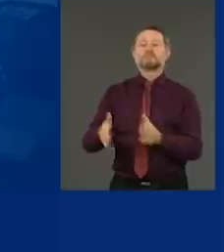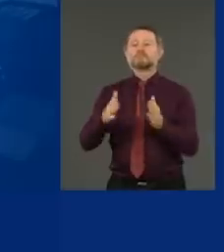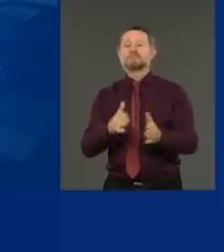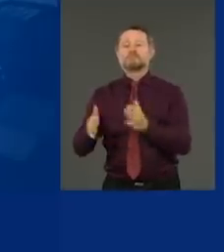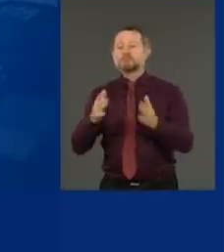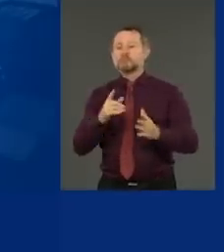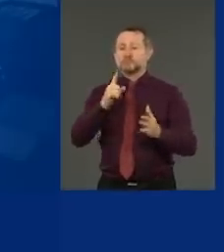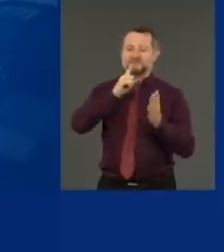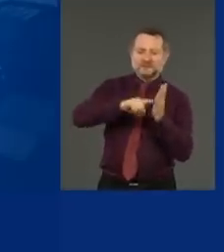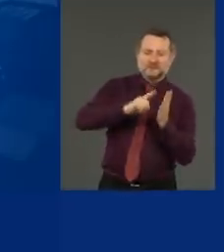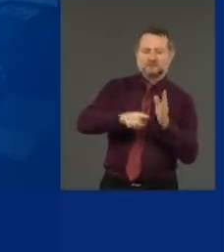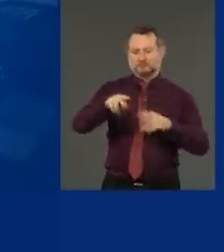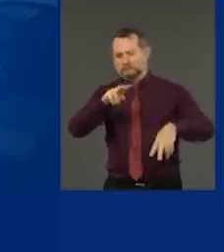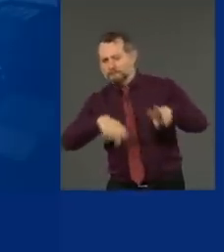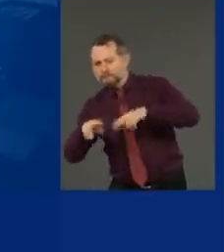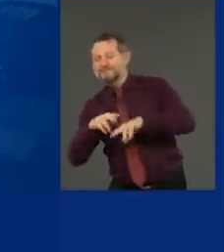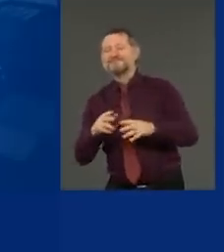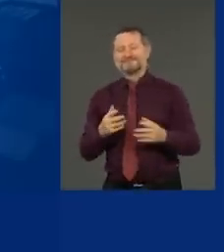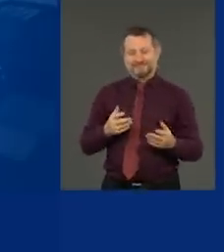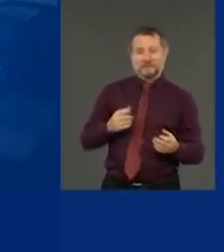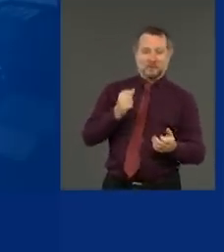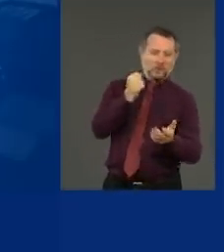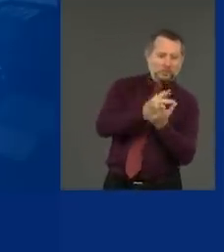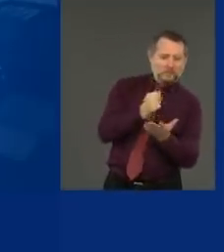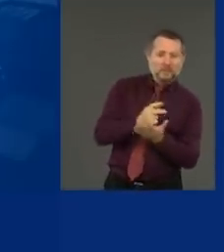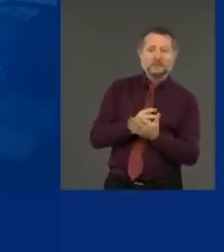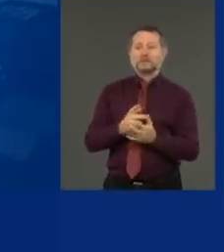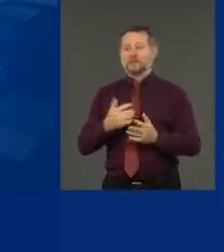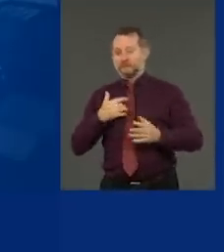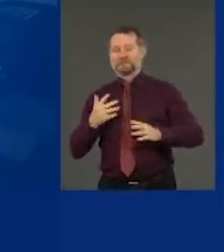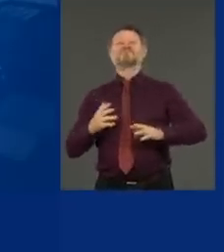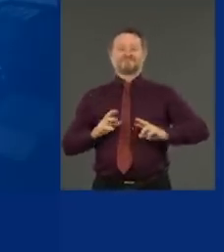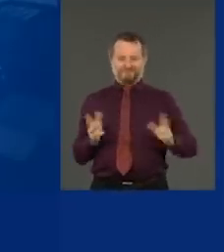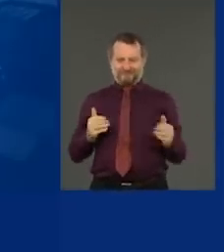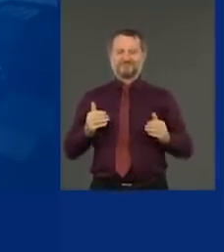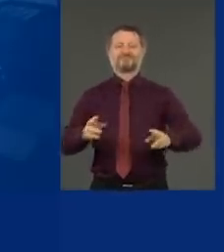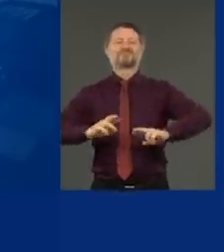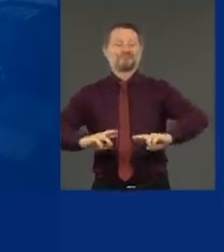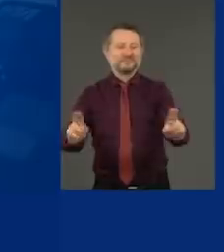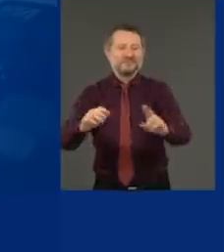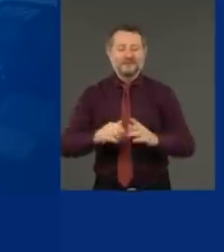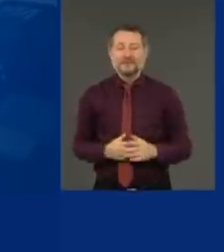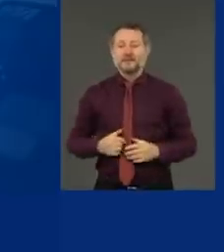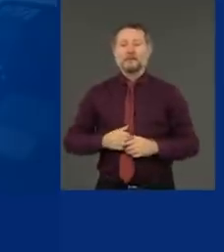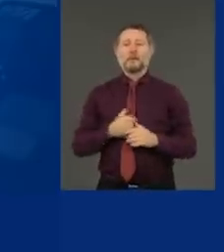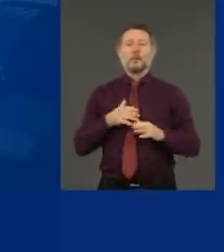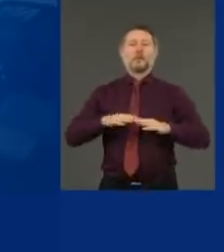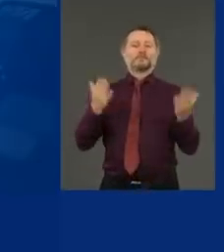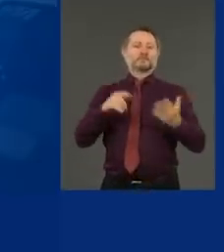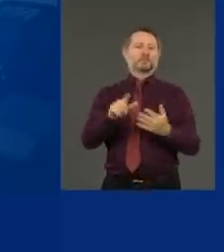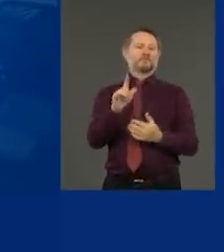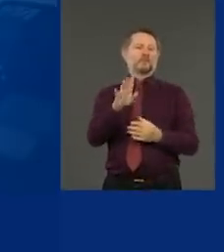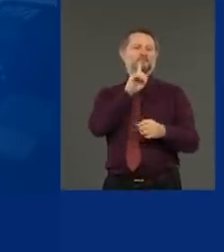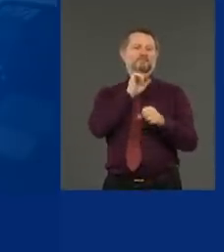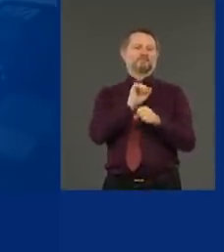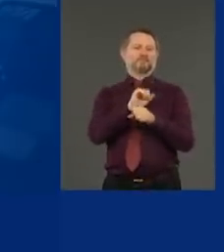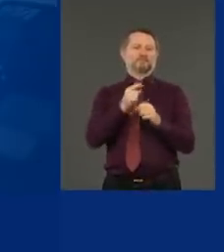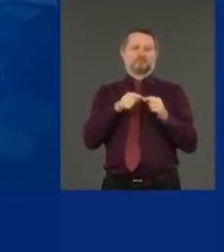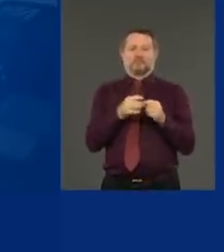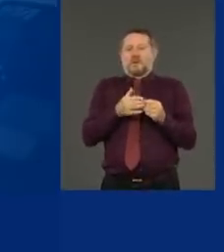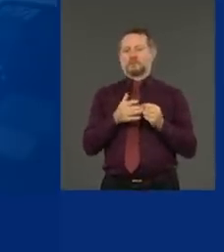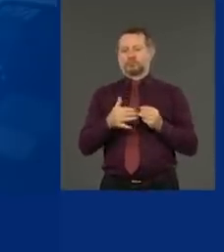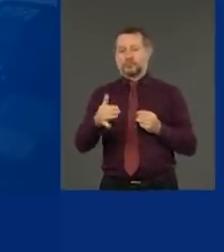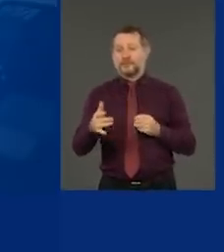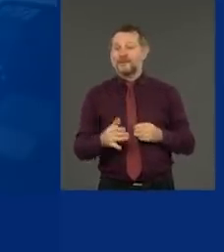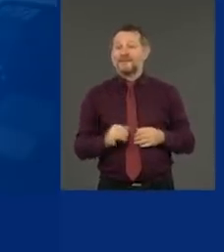if the localities can get the inspections done or be ready to inspect, then they can open August 24th. If a locality